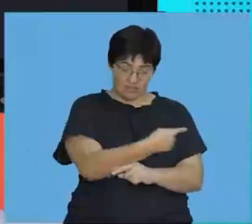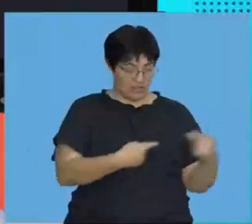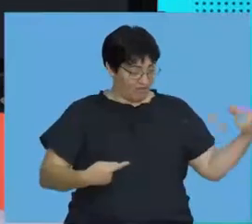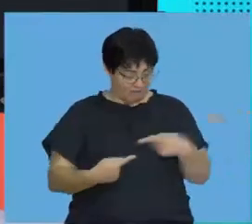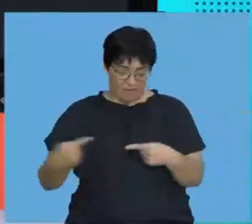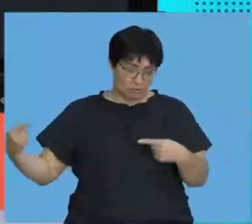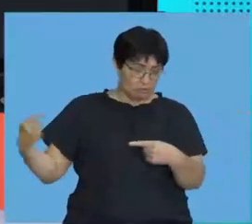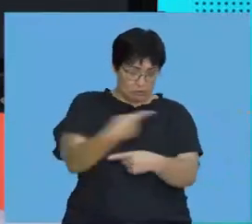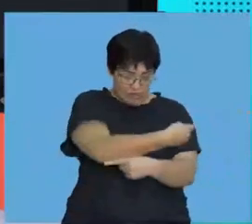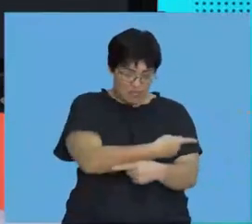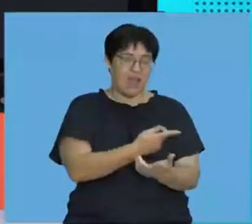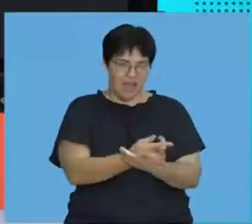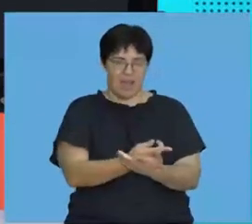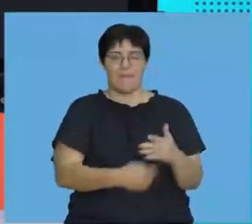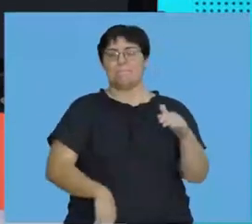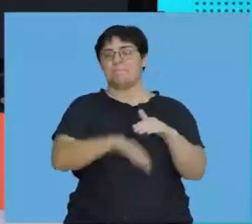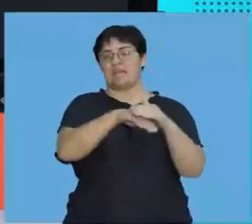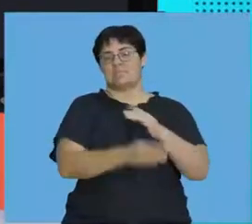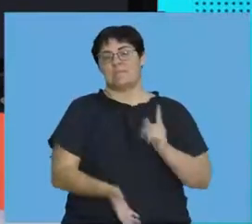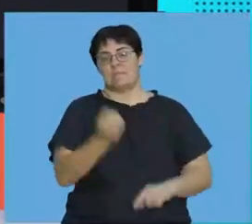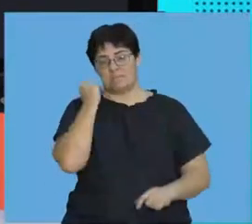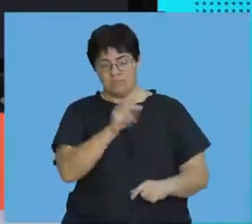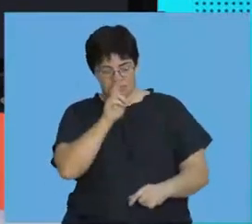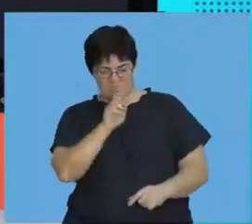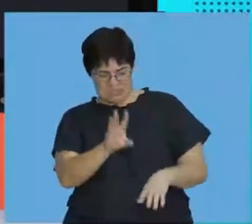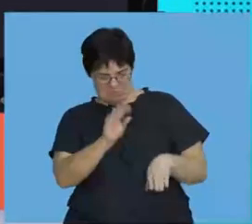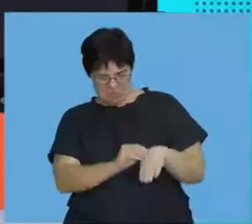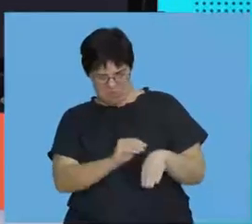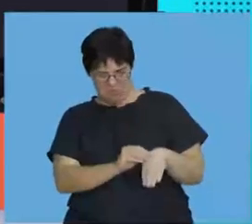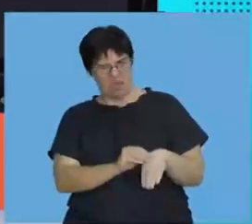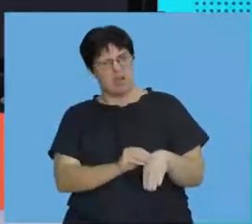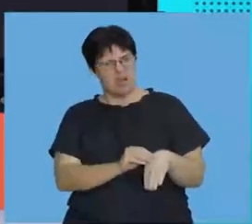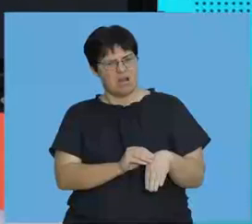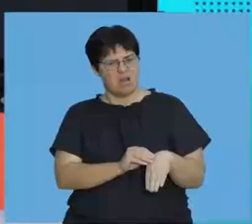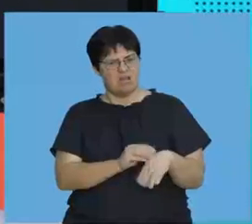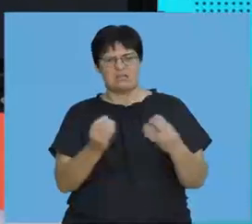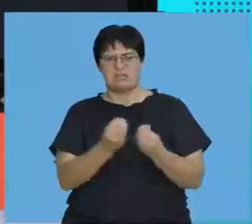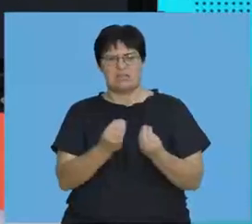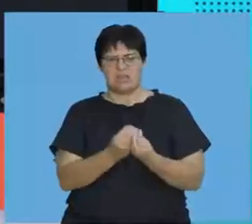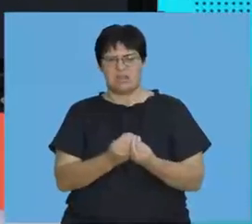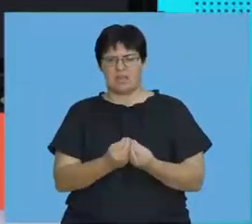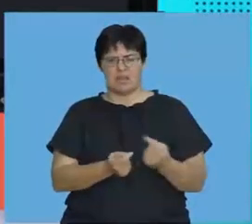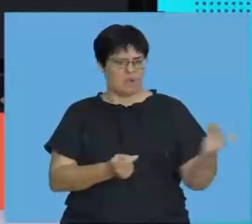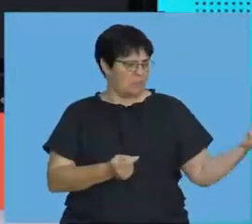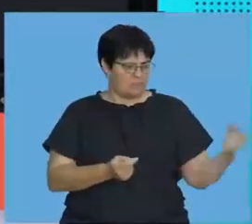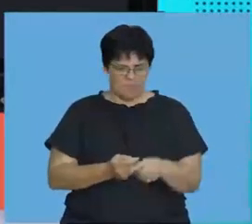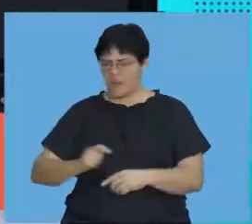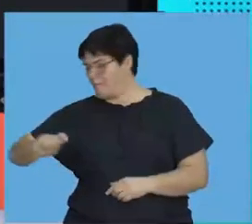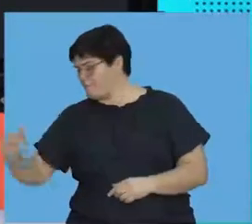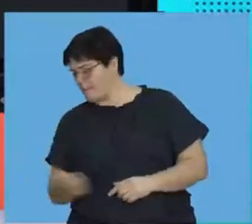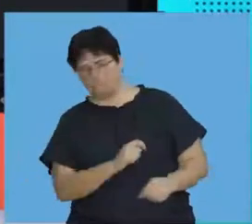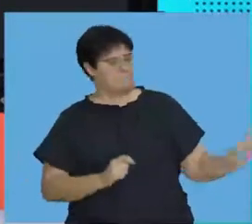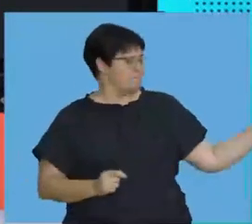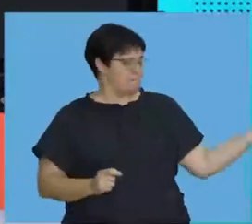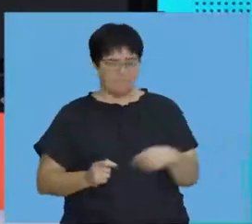in direction. Okay, so when you look at a problem and you see that it's something like a